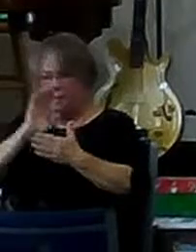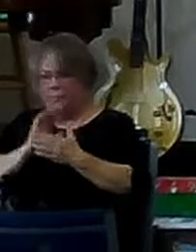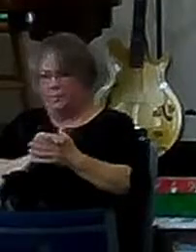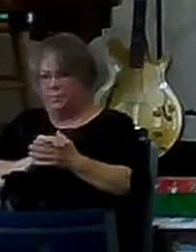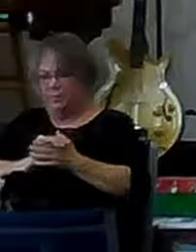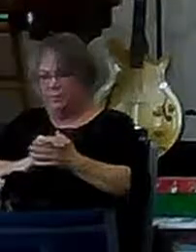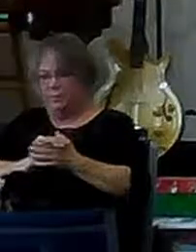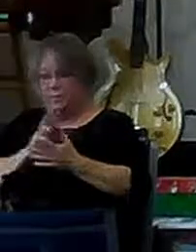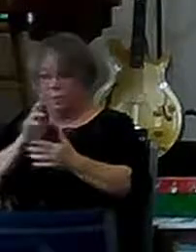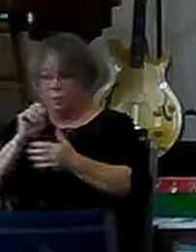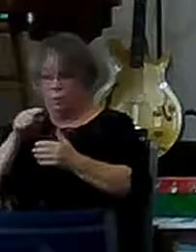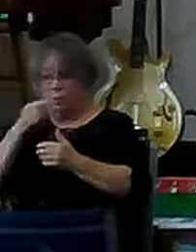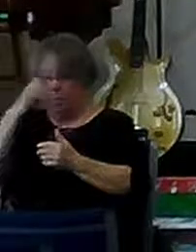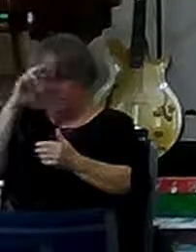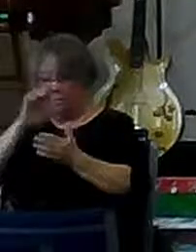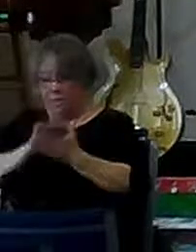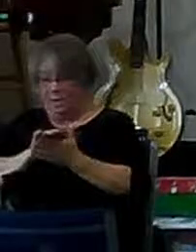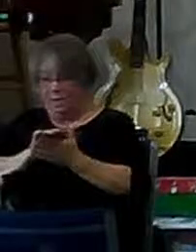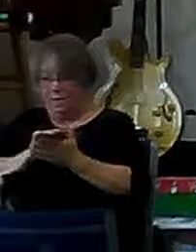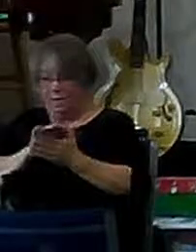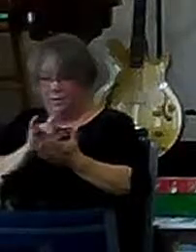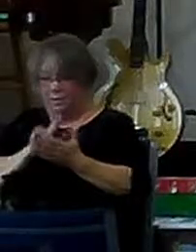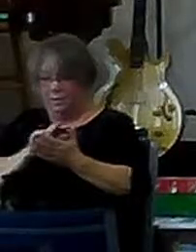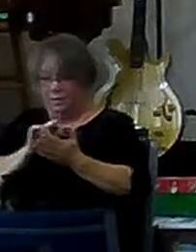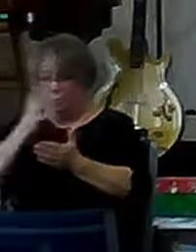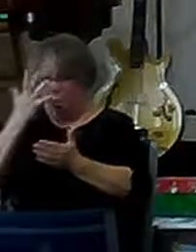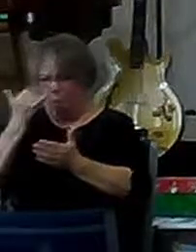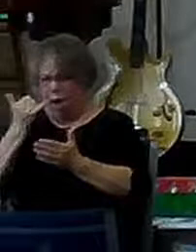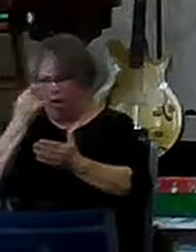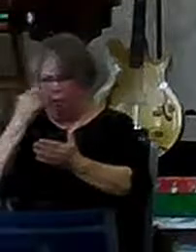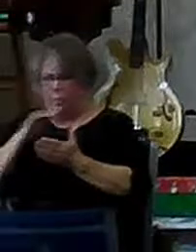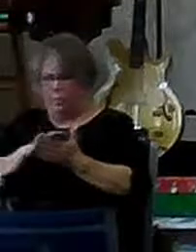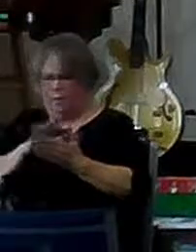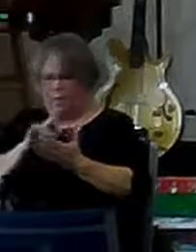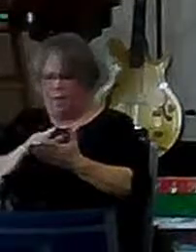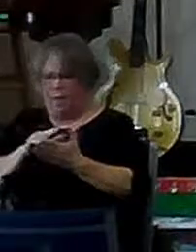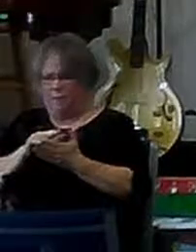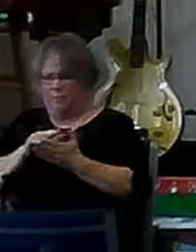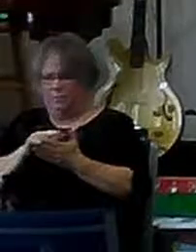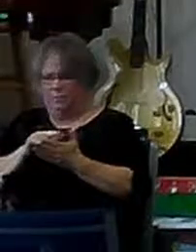believe that? Why do you believe that?